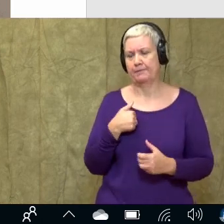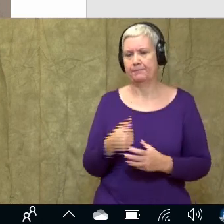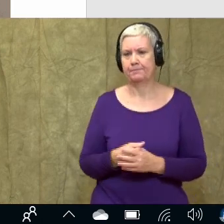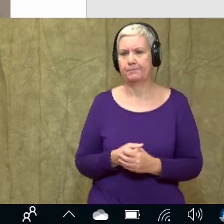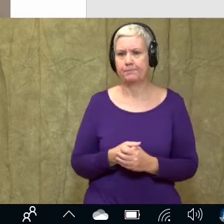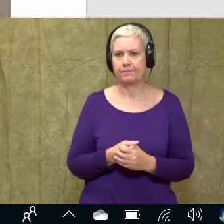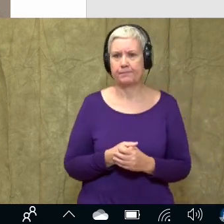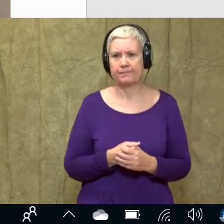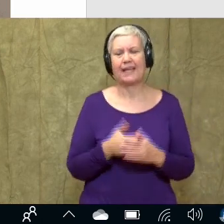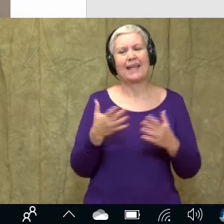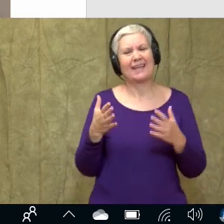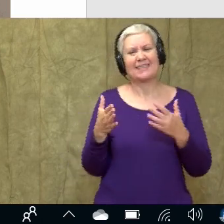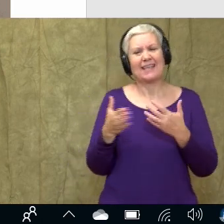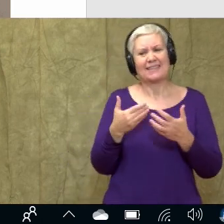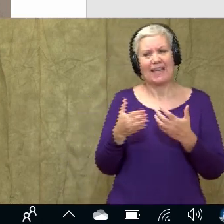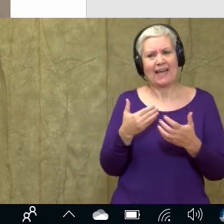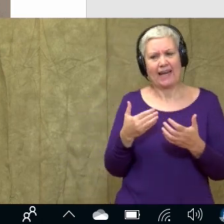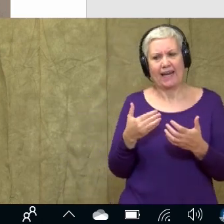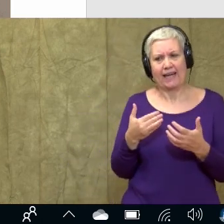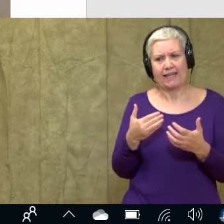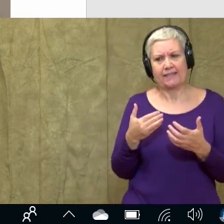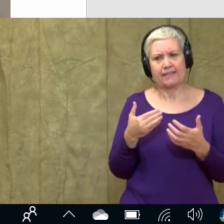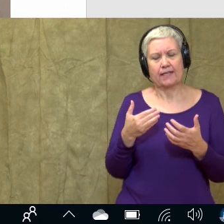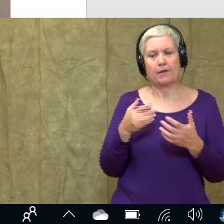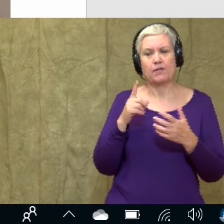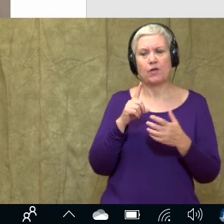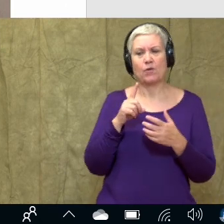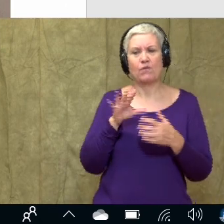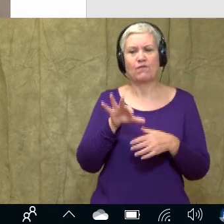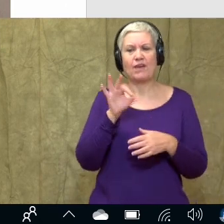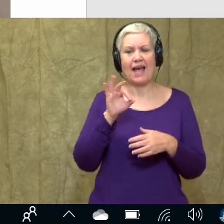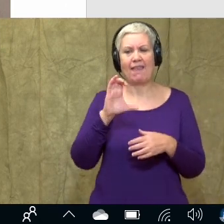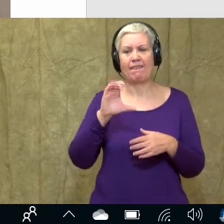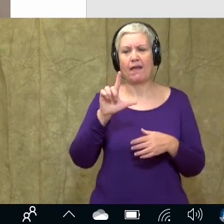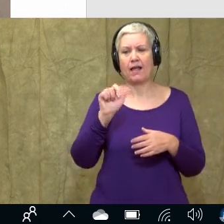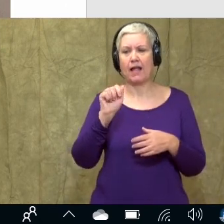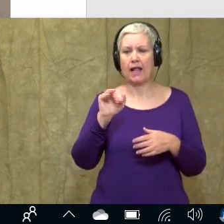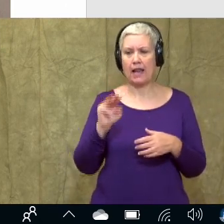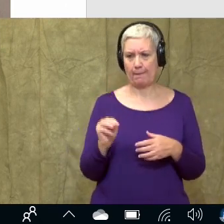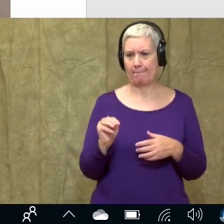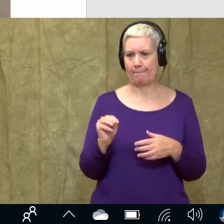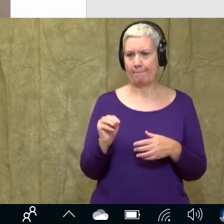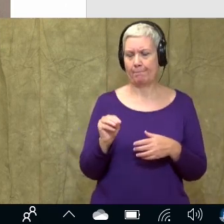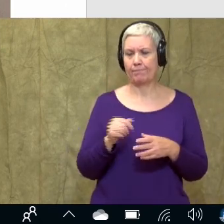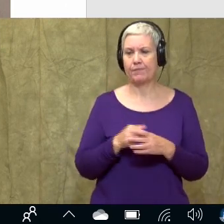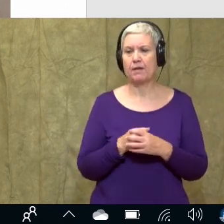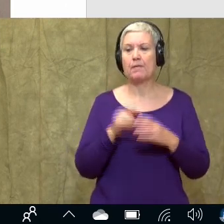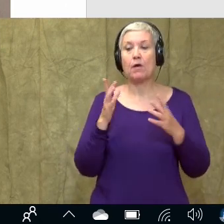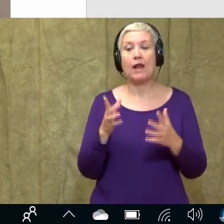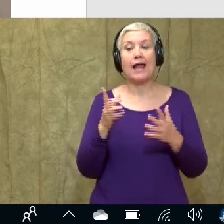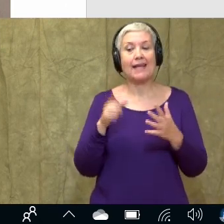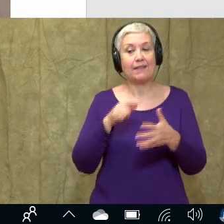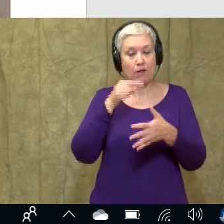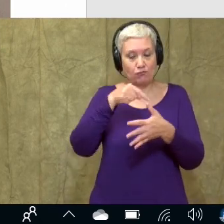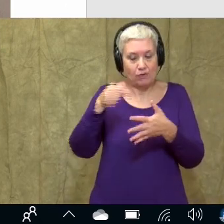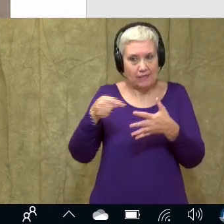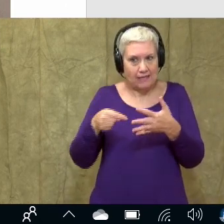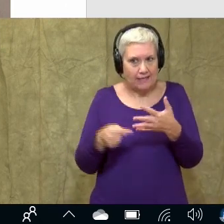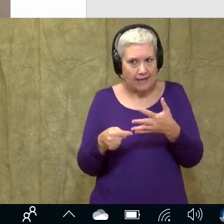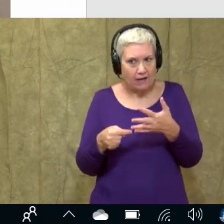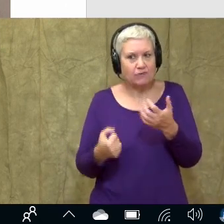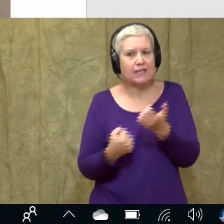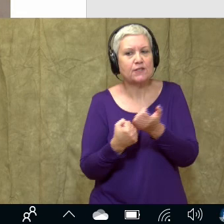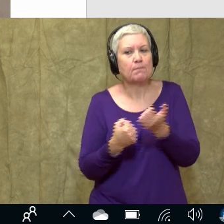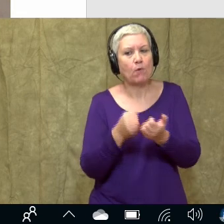it's going to be pretty easy to find that claim, but I want you to be listening for what are some specific facts and details that